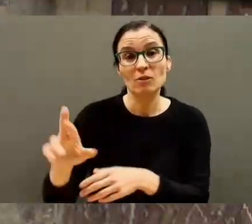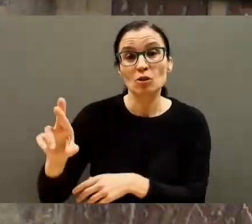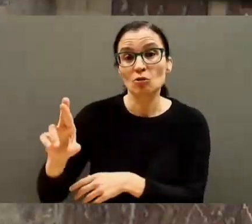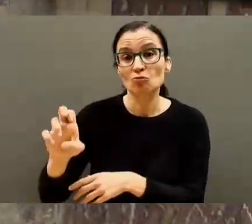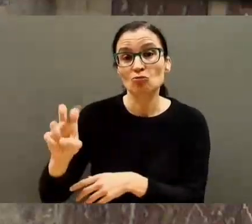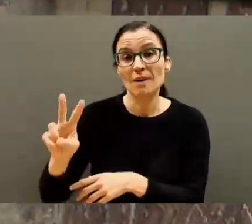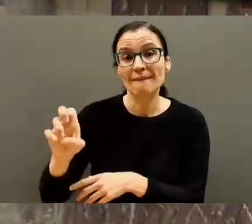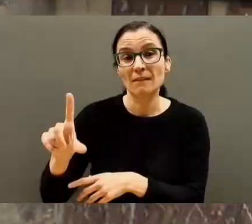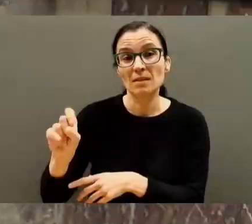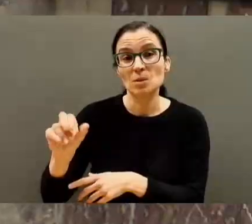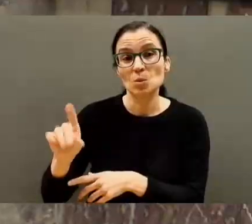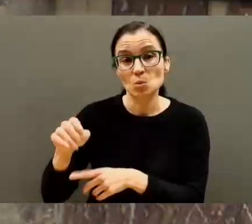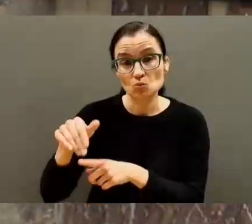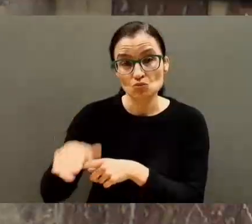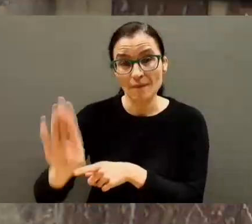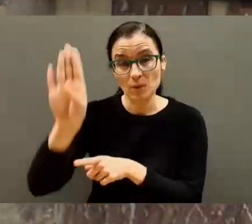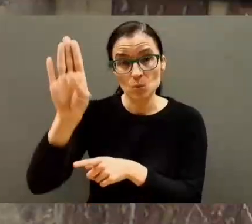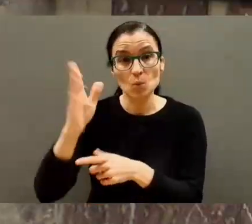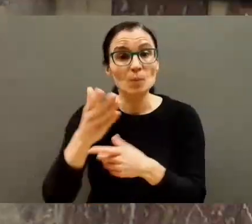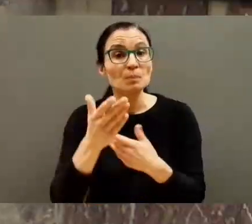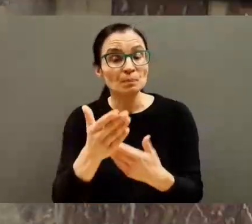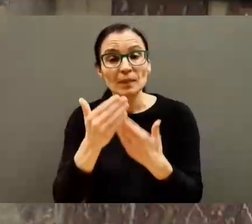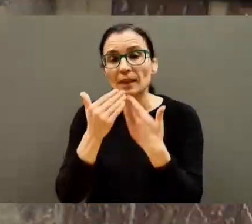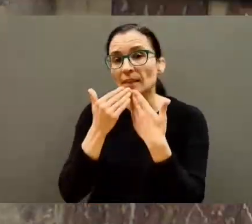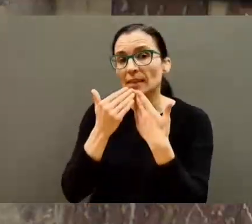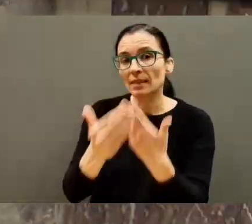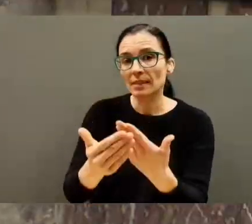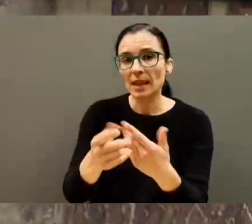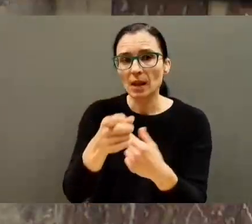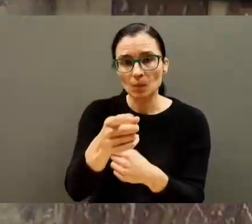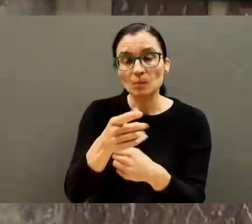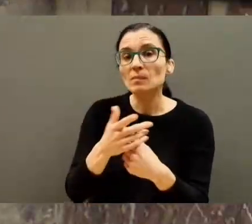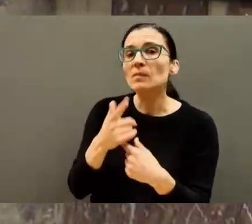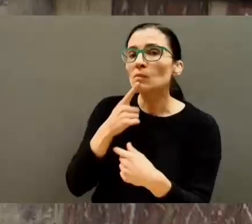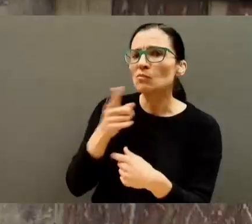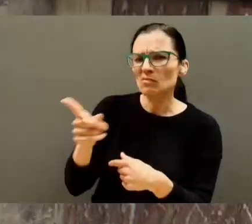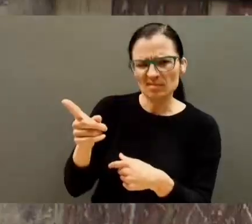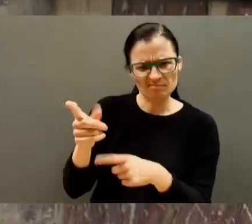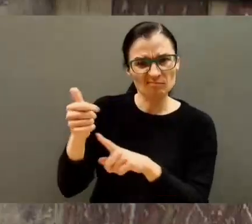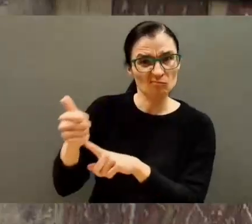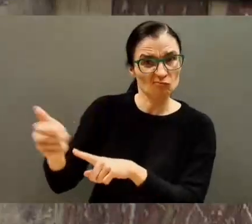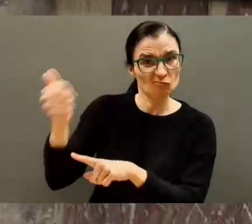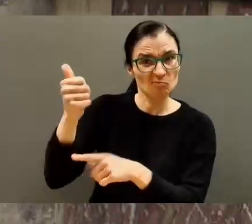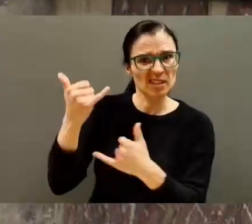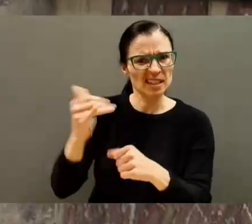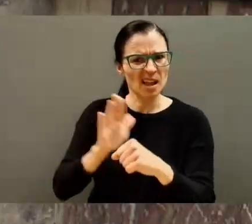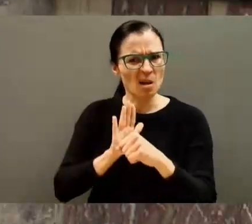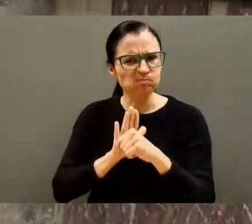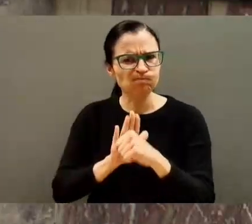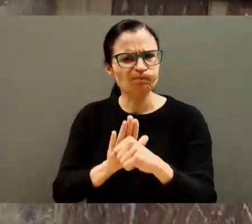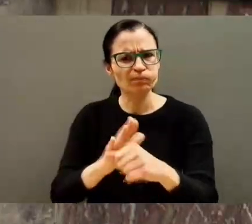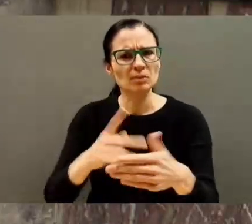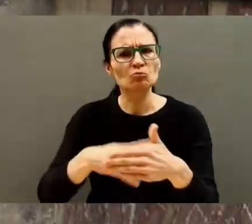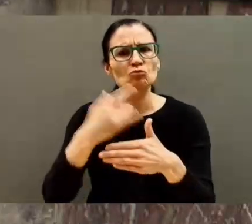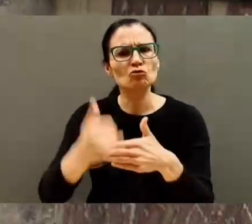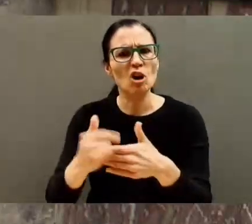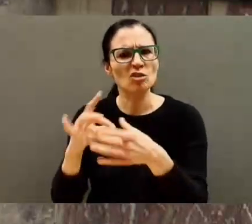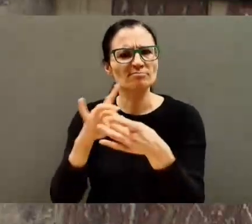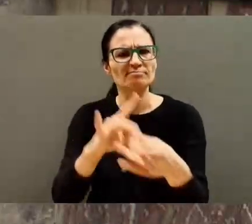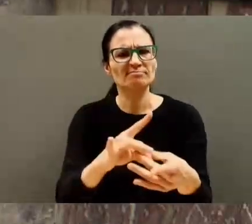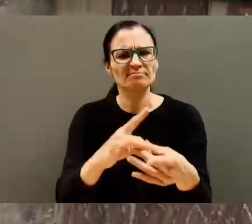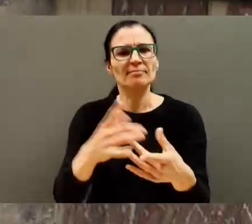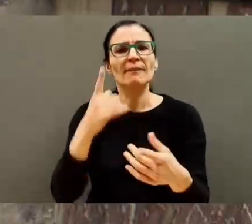now facing direct criticism from Indigenous leadership. The Union of BC Indian Chiefs warned that fast-tracking in response